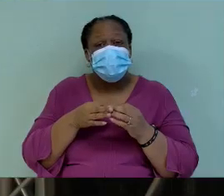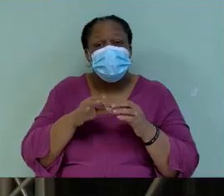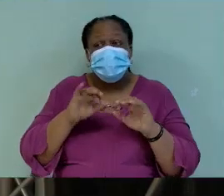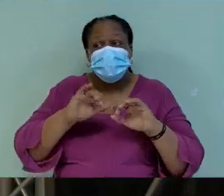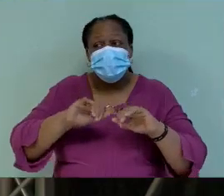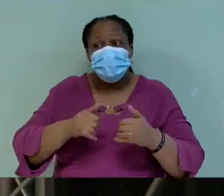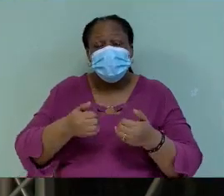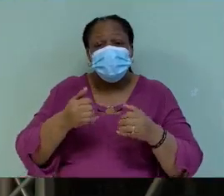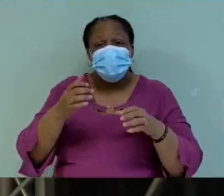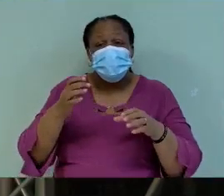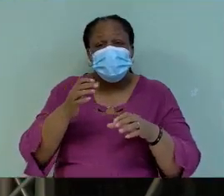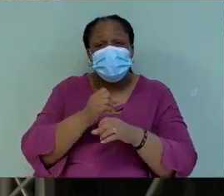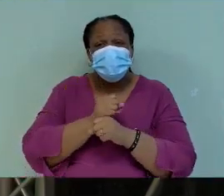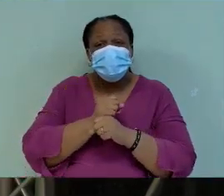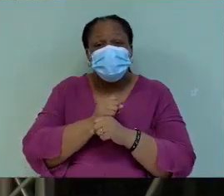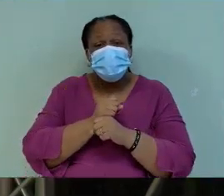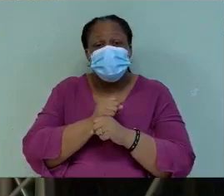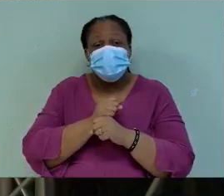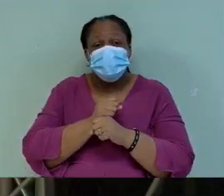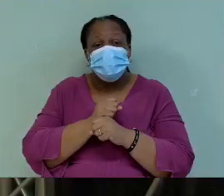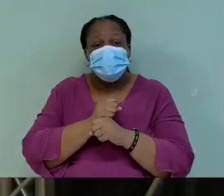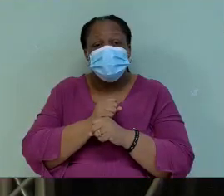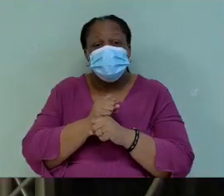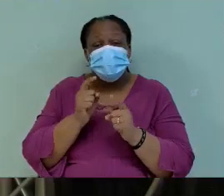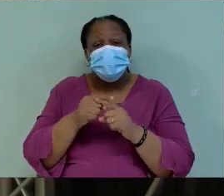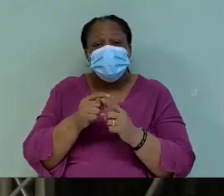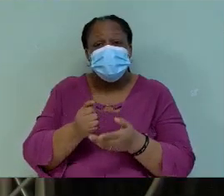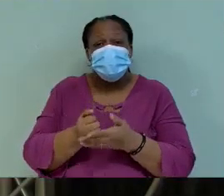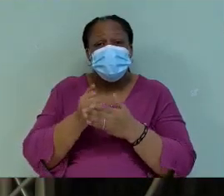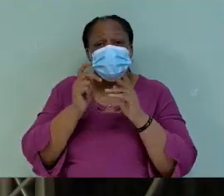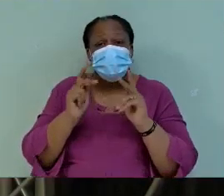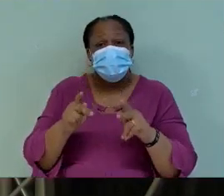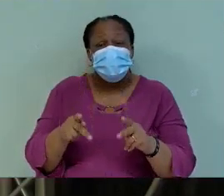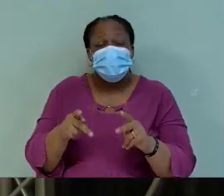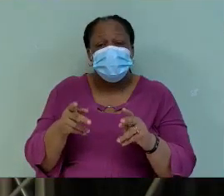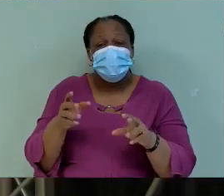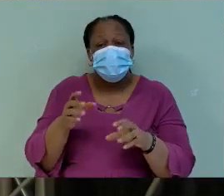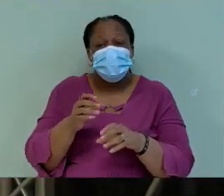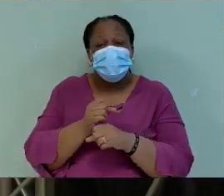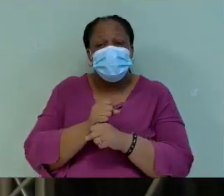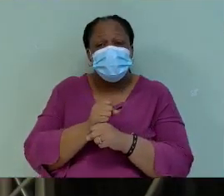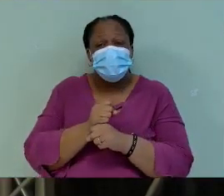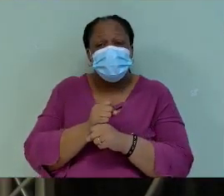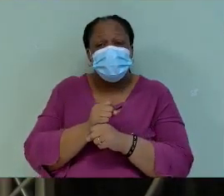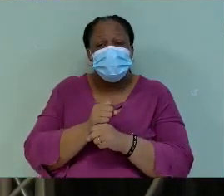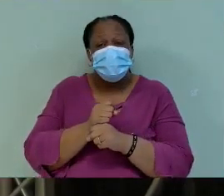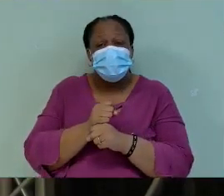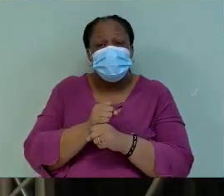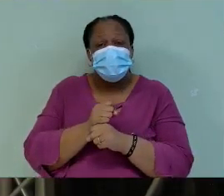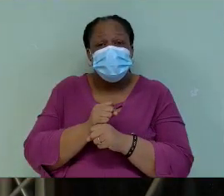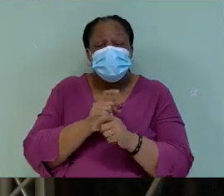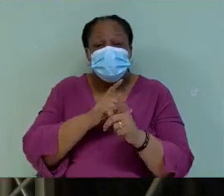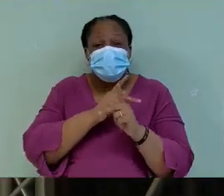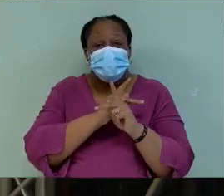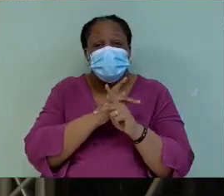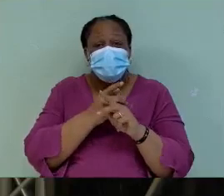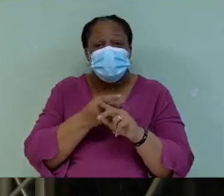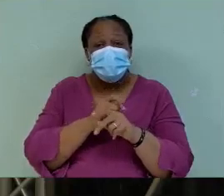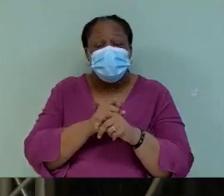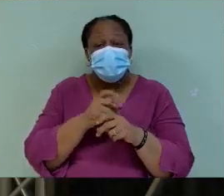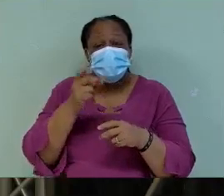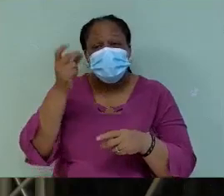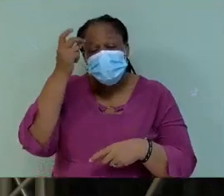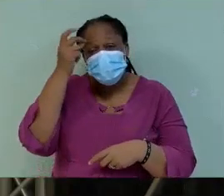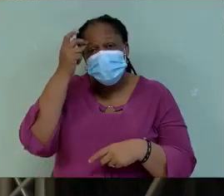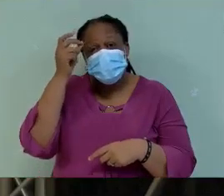can be produced in large volumes from the cows and inject them into humans to protect them from the virus. However, these studies